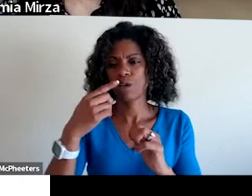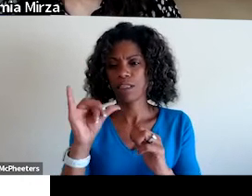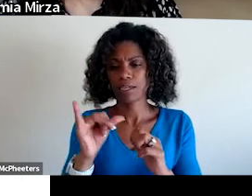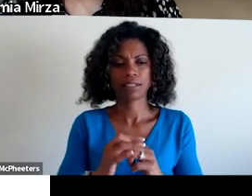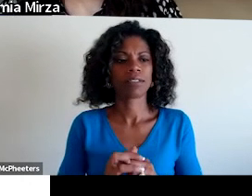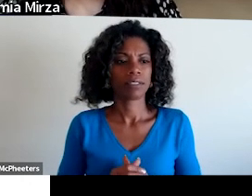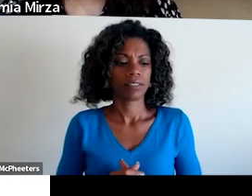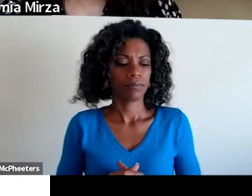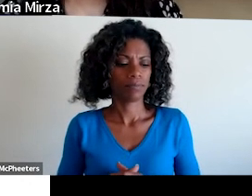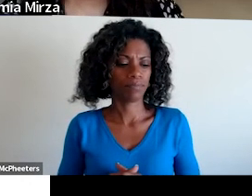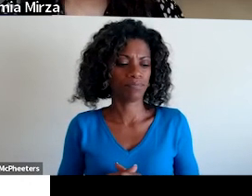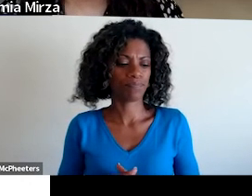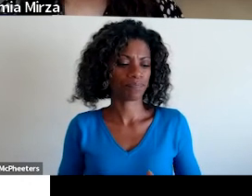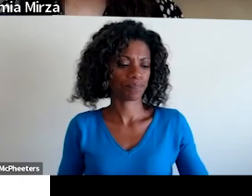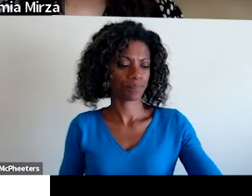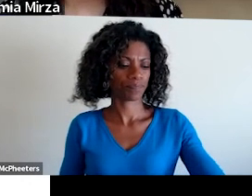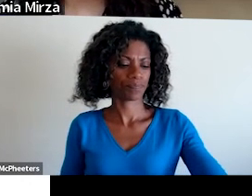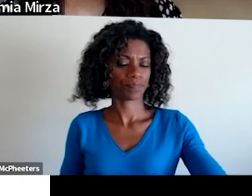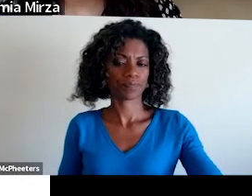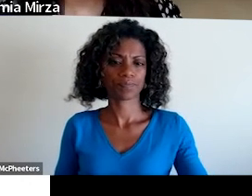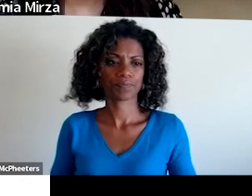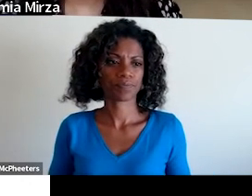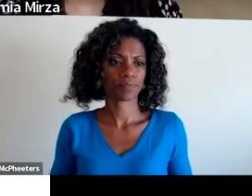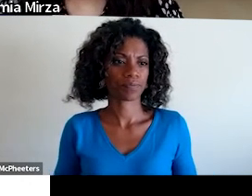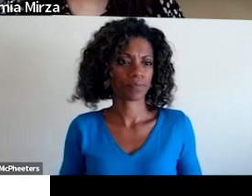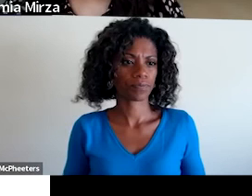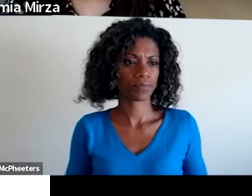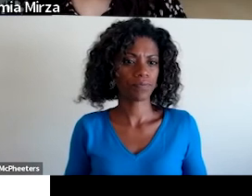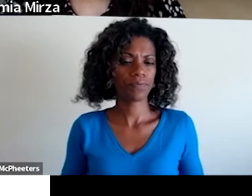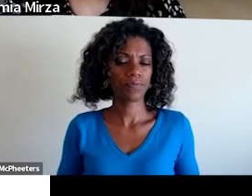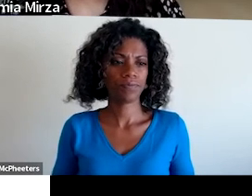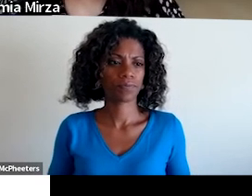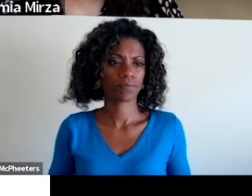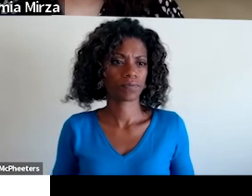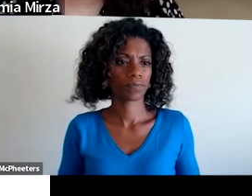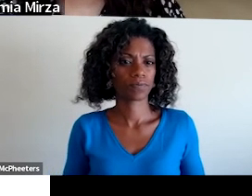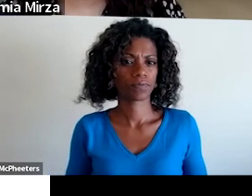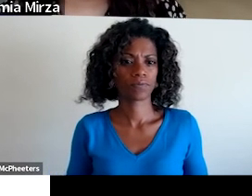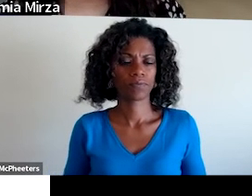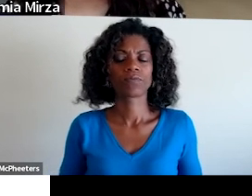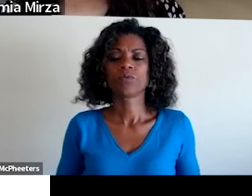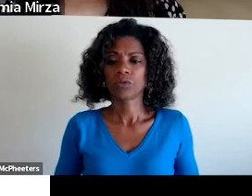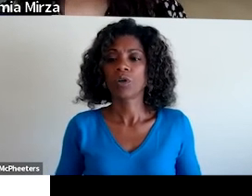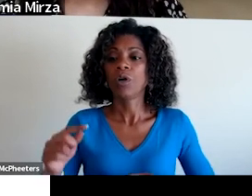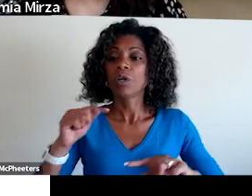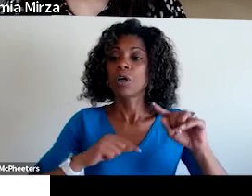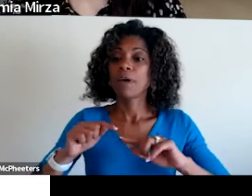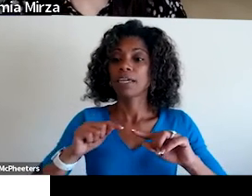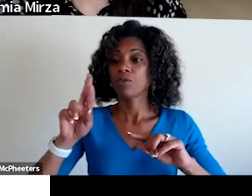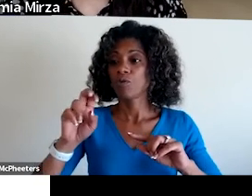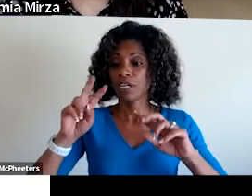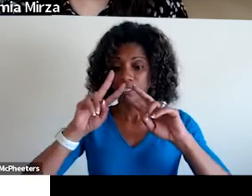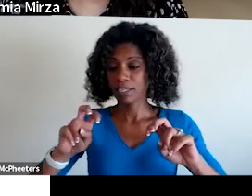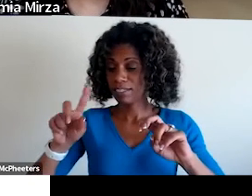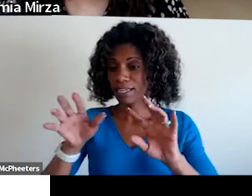So for one, it's really important to go back and assess, what does the statement still stand true for us? Is